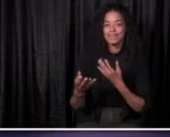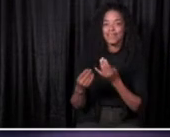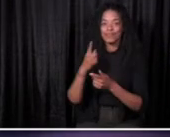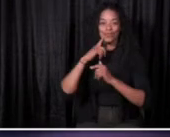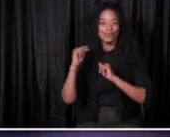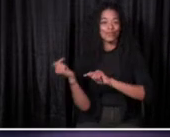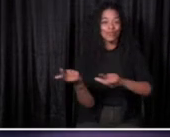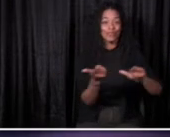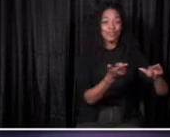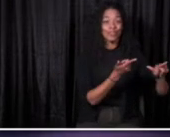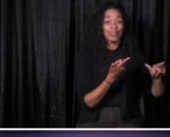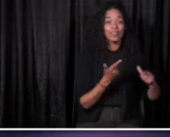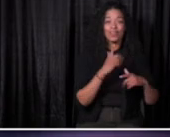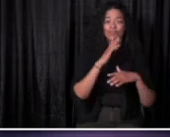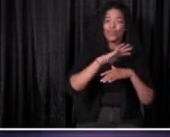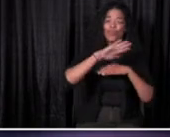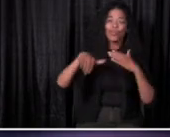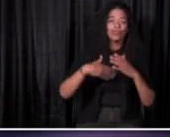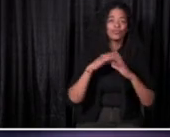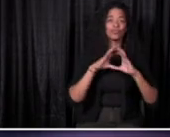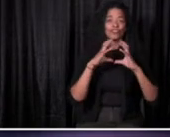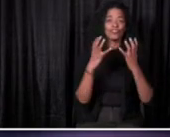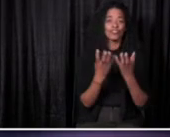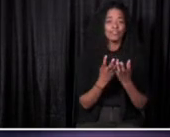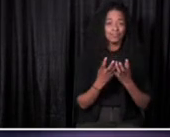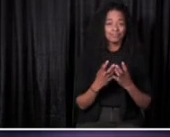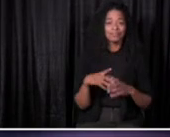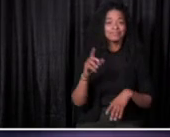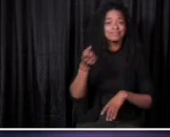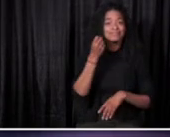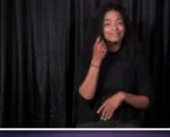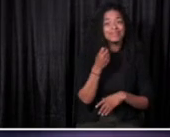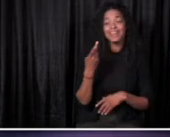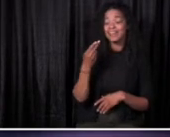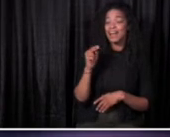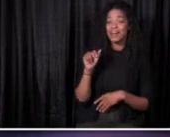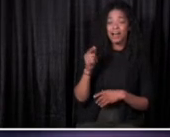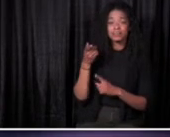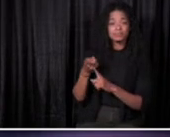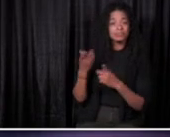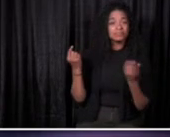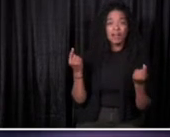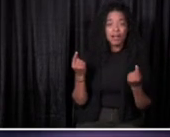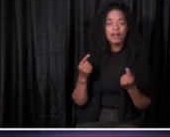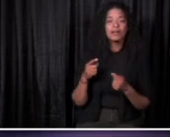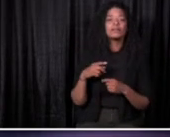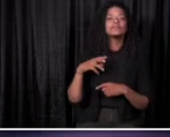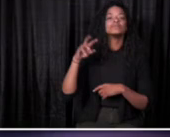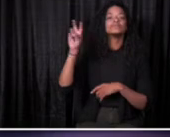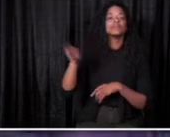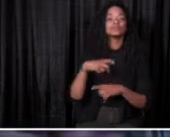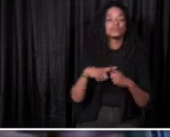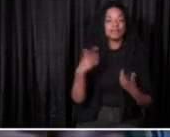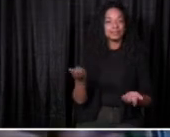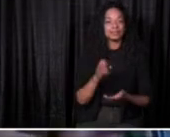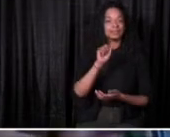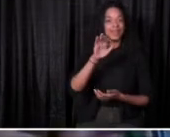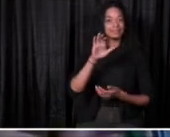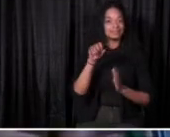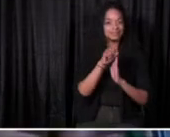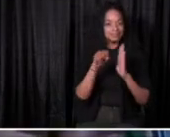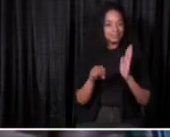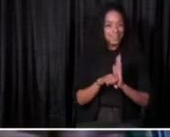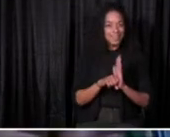world, Hannah transferred to Sac State to pursue